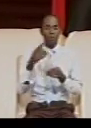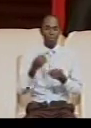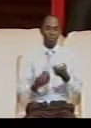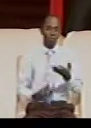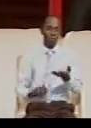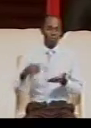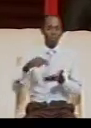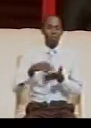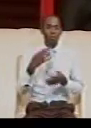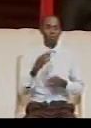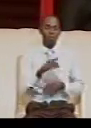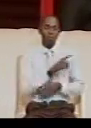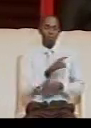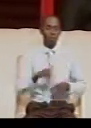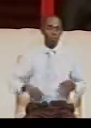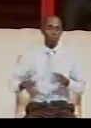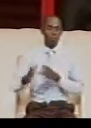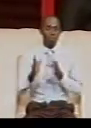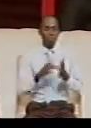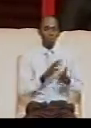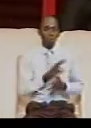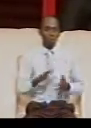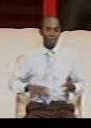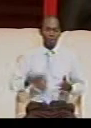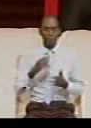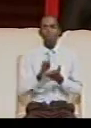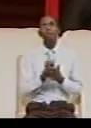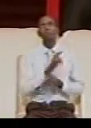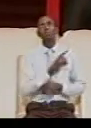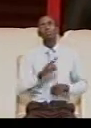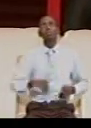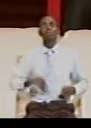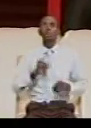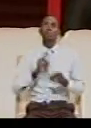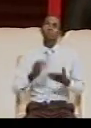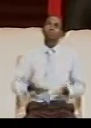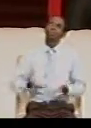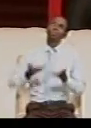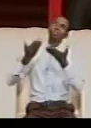Lord Jesus Christ, I'll say, Lord, I present